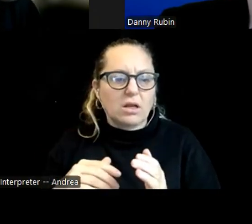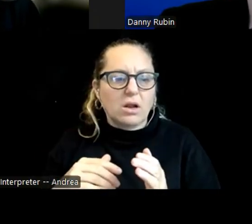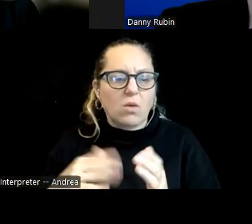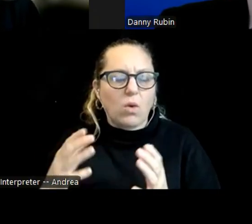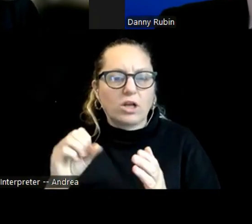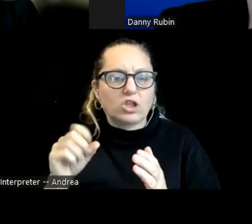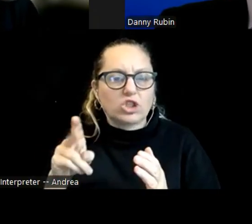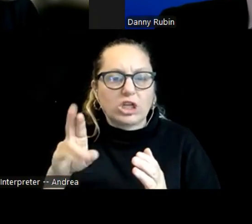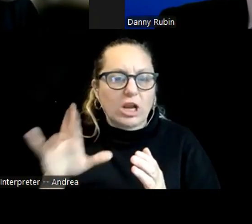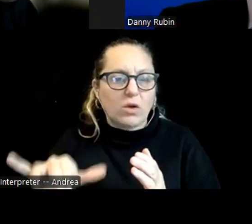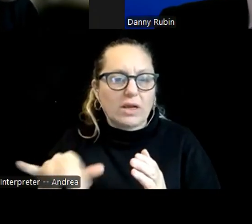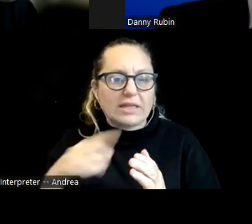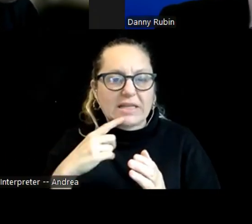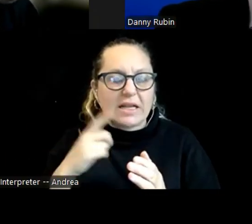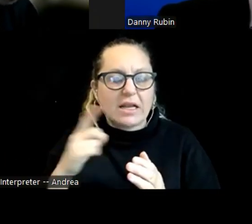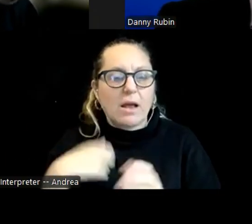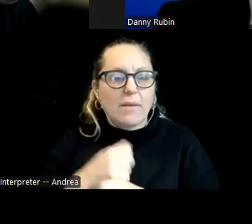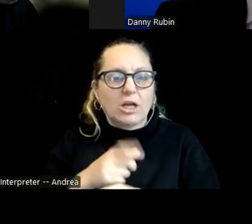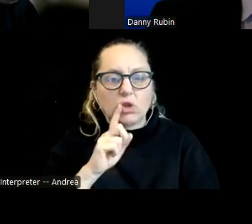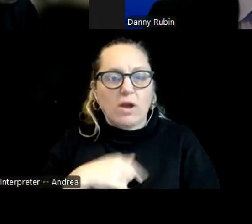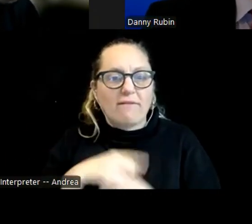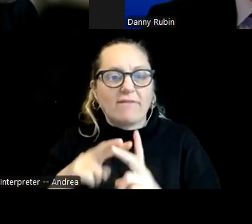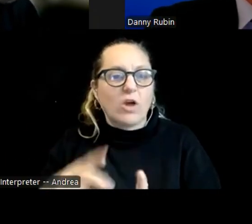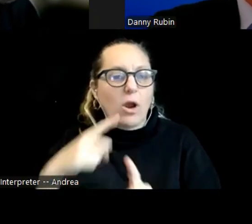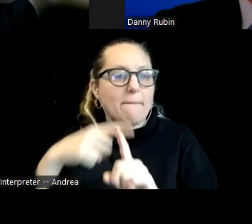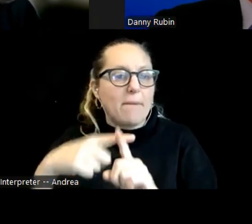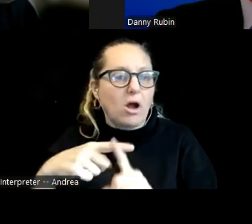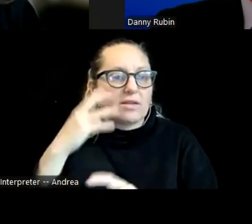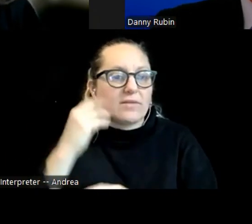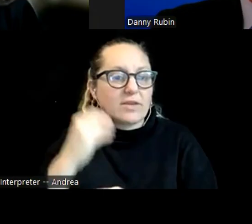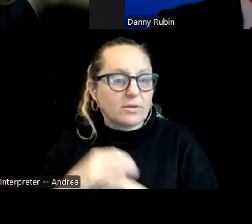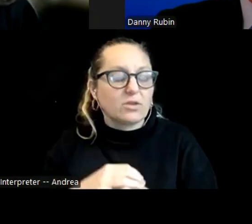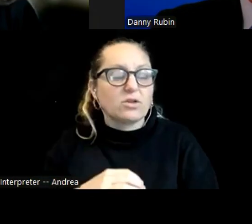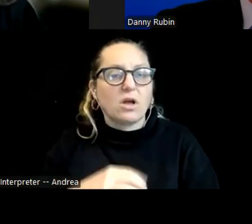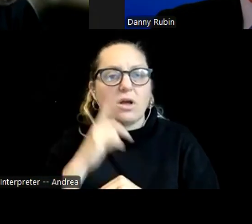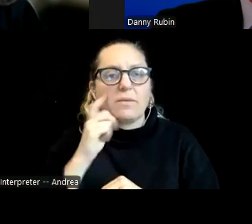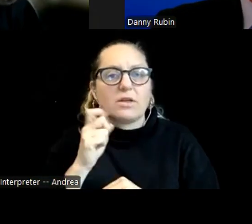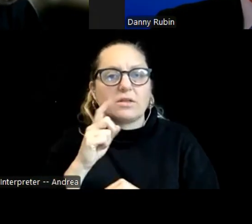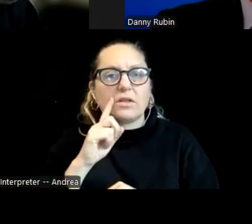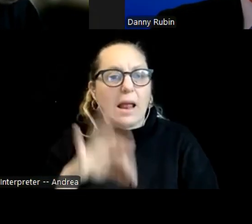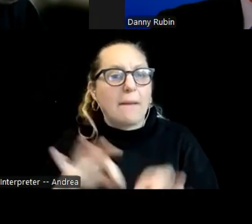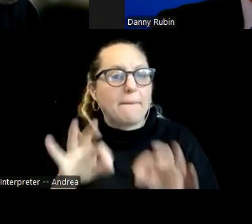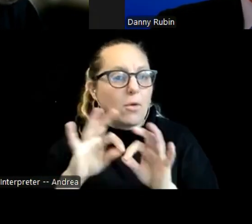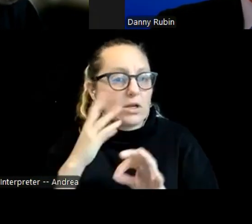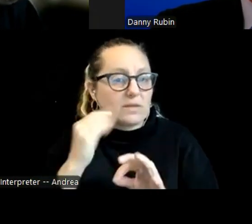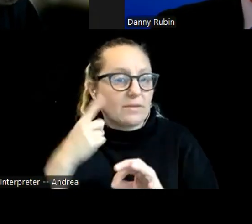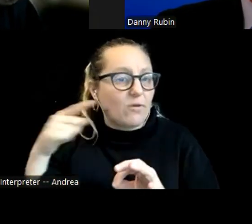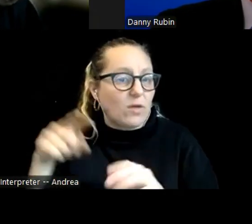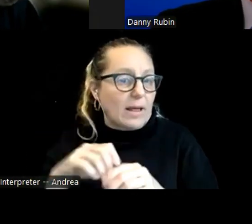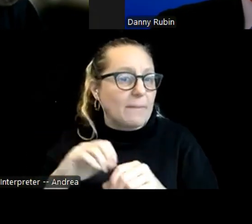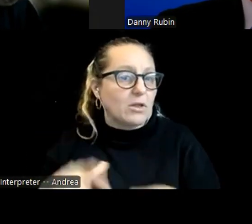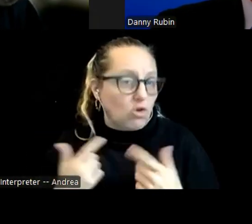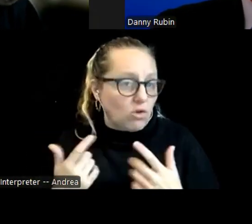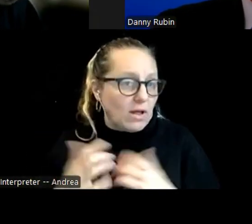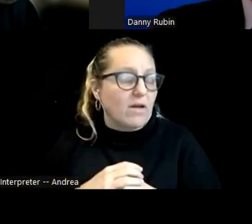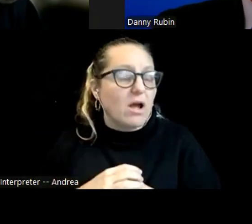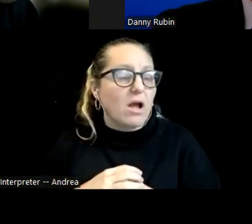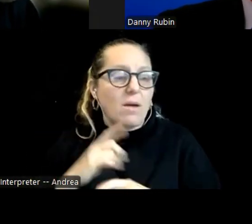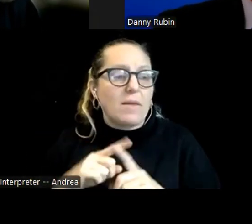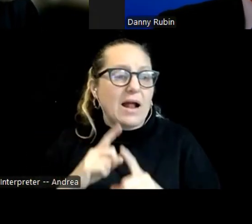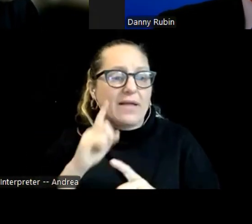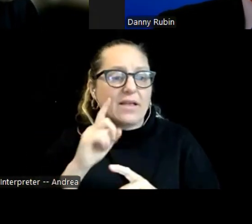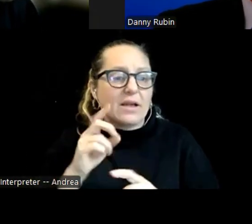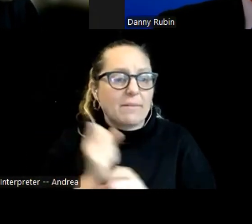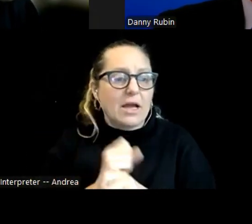making sure that they have a very positive experience because it is an important experience for them in their life. But I think just making